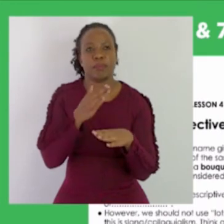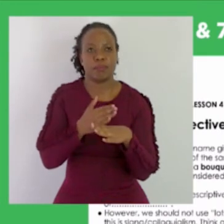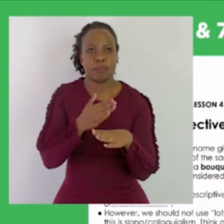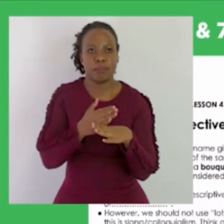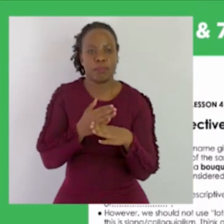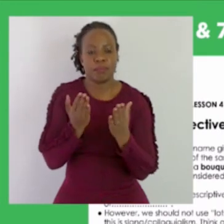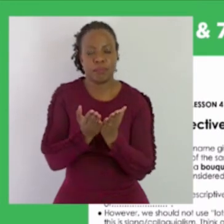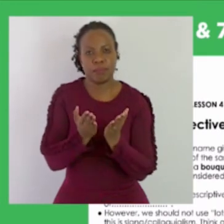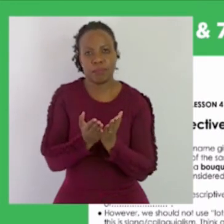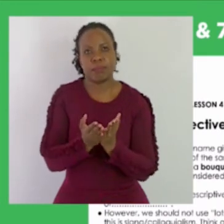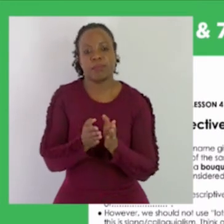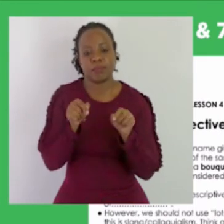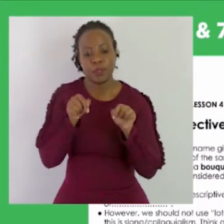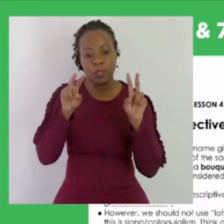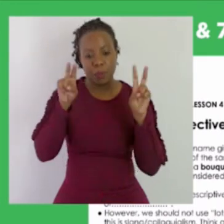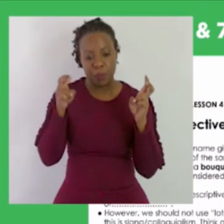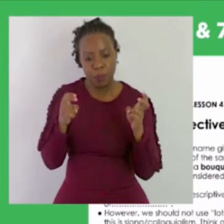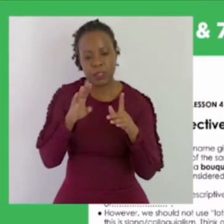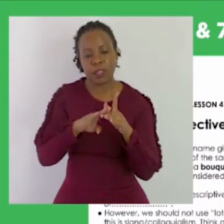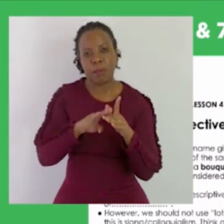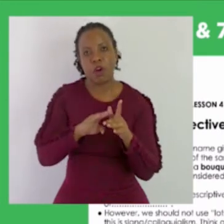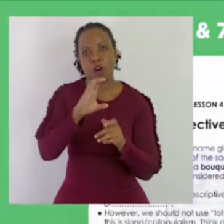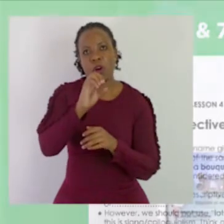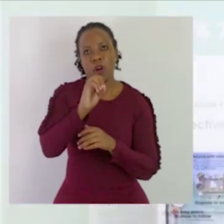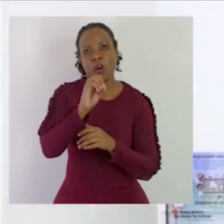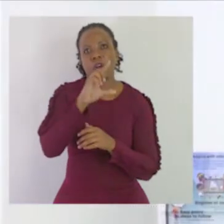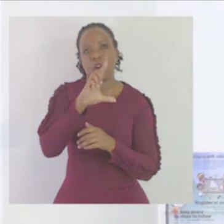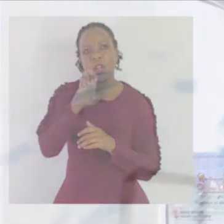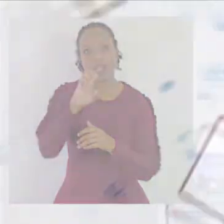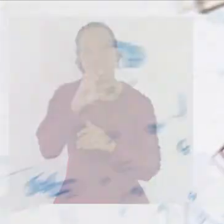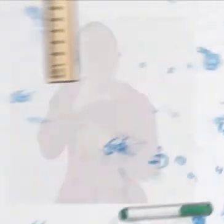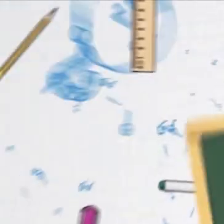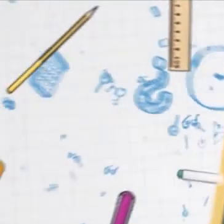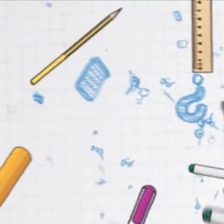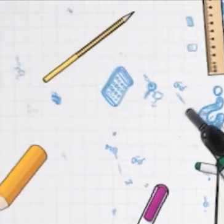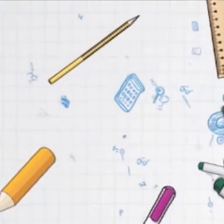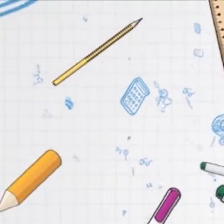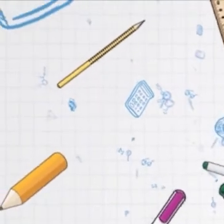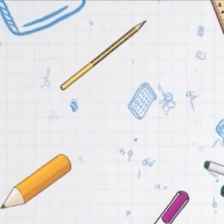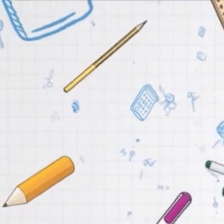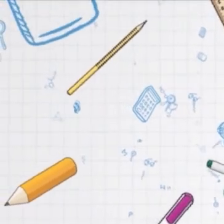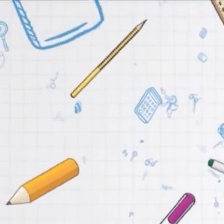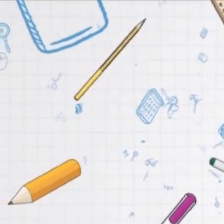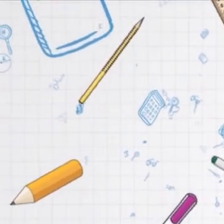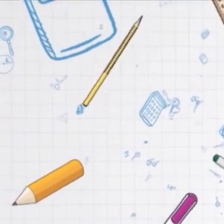Today's lesson is going to be on collective nouns.